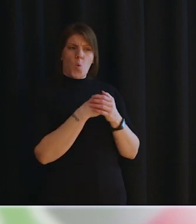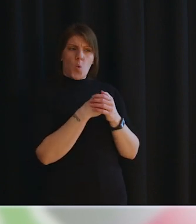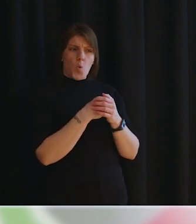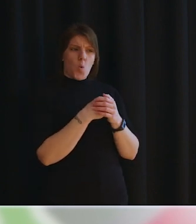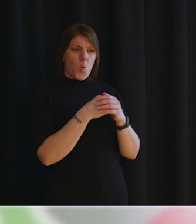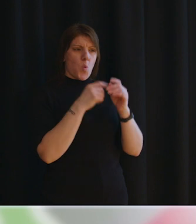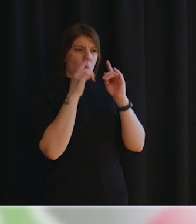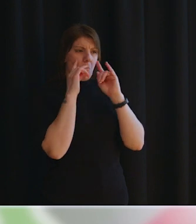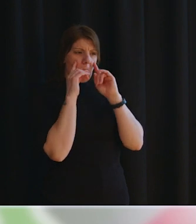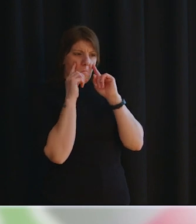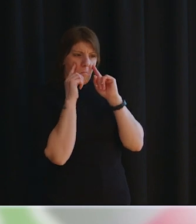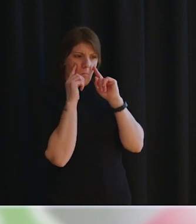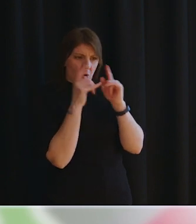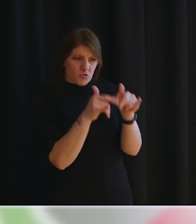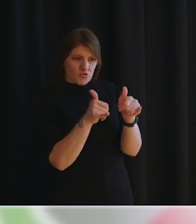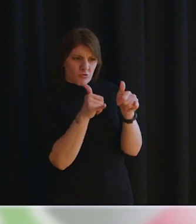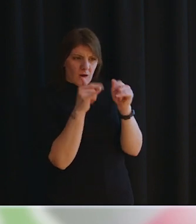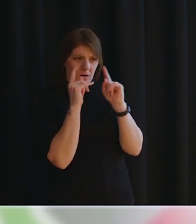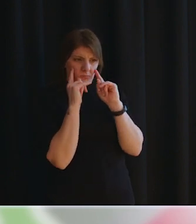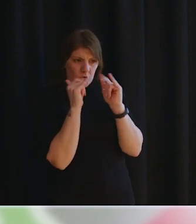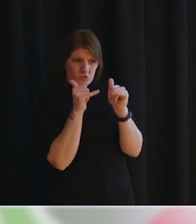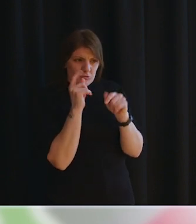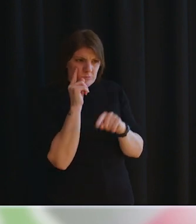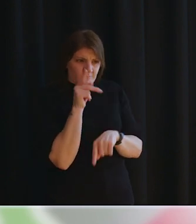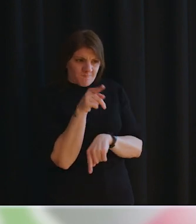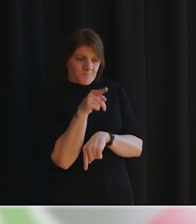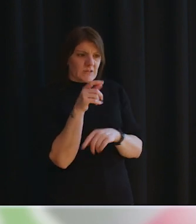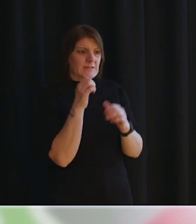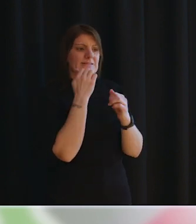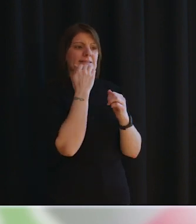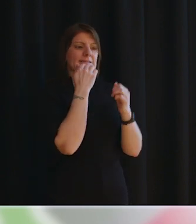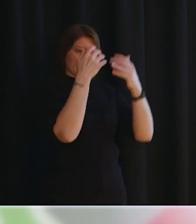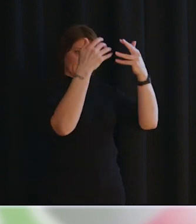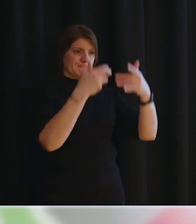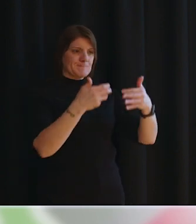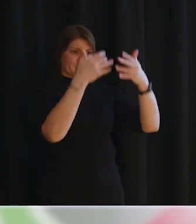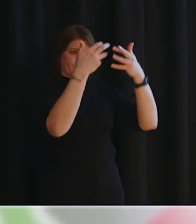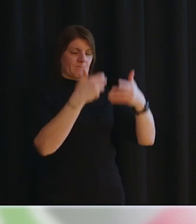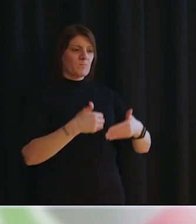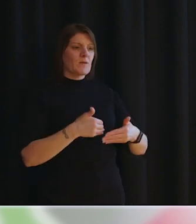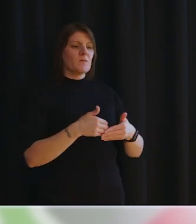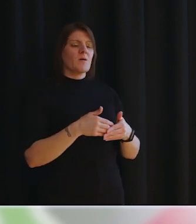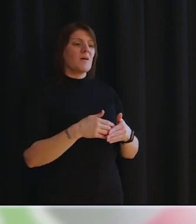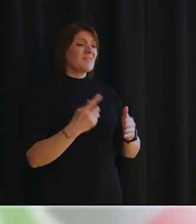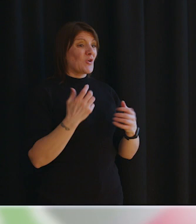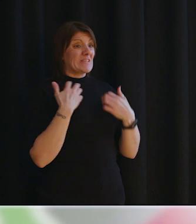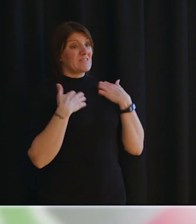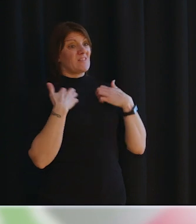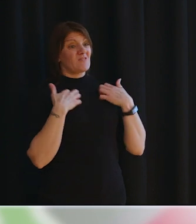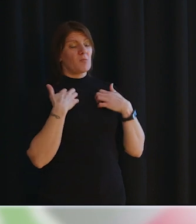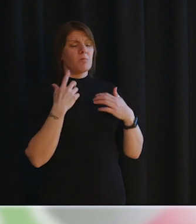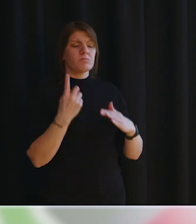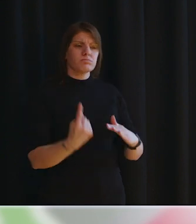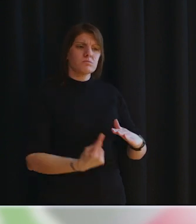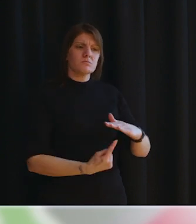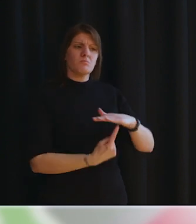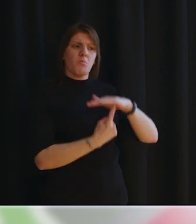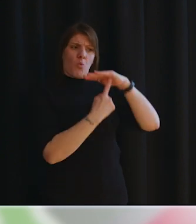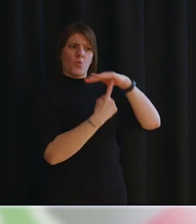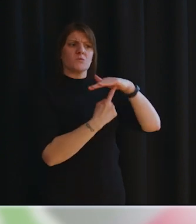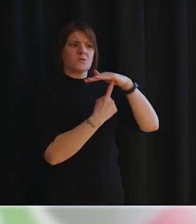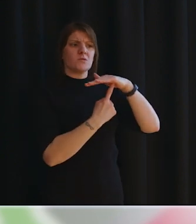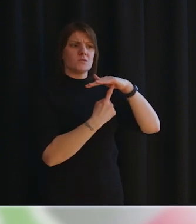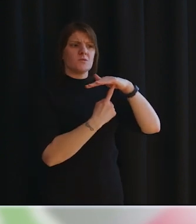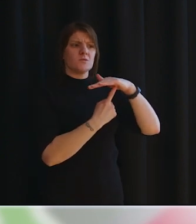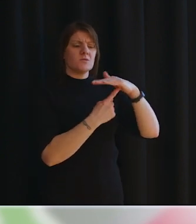to evidence impact. And data is not the most exciting thing in the world, but it's so, so important to take on people to see that things that you are